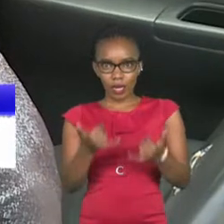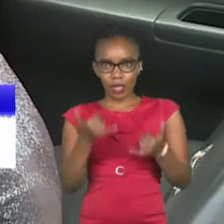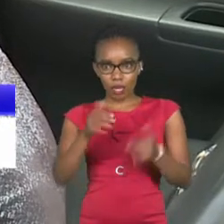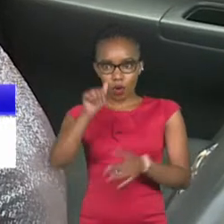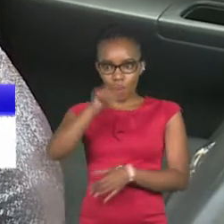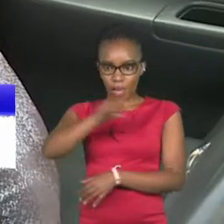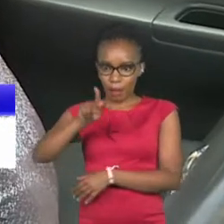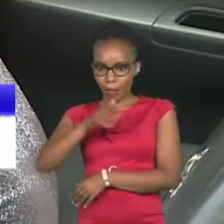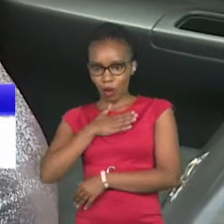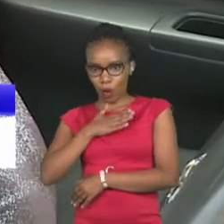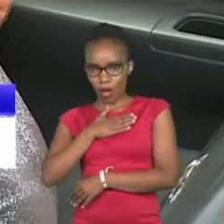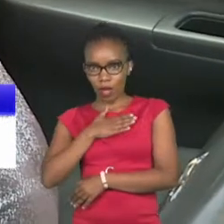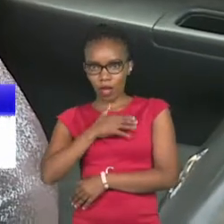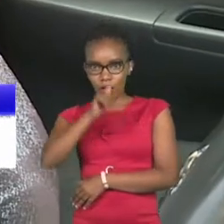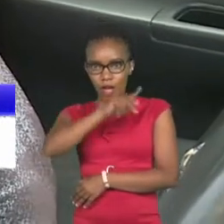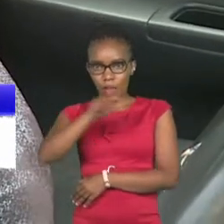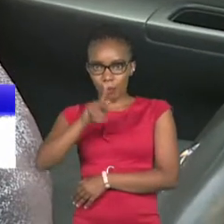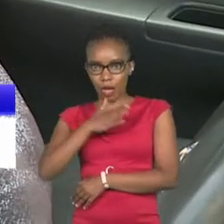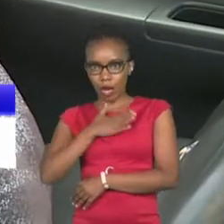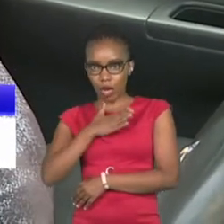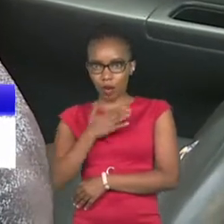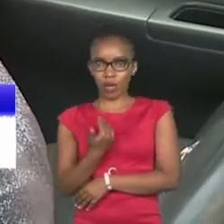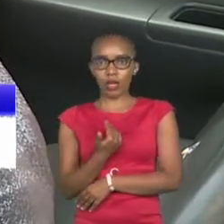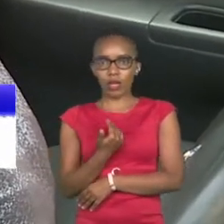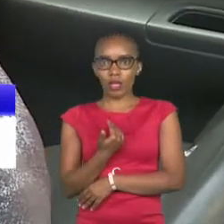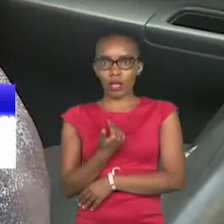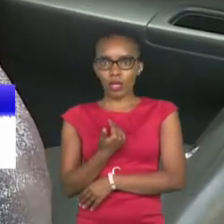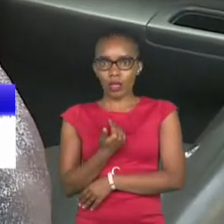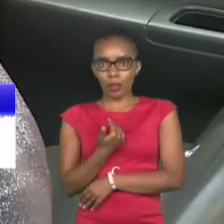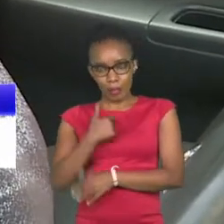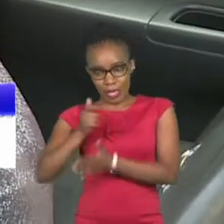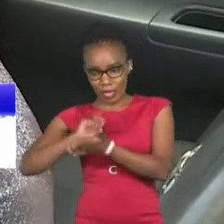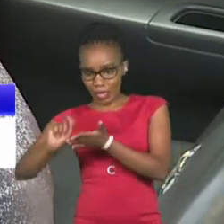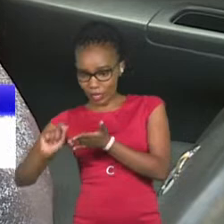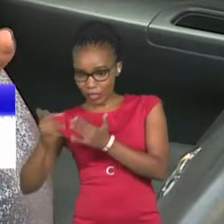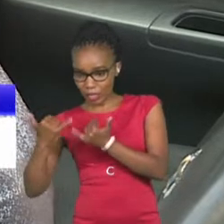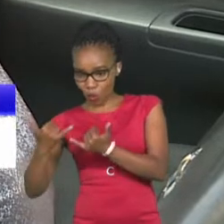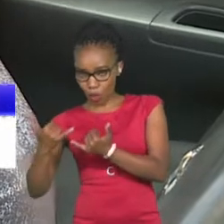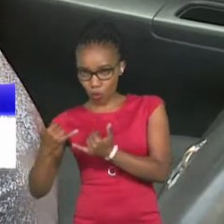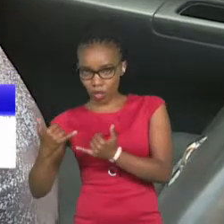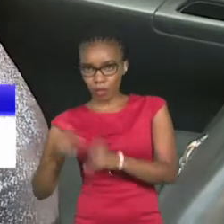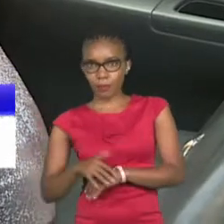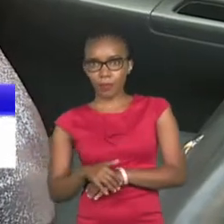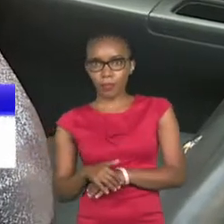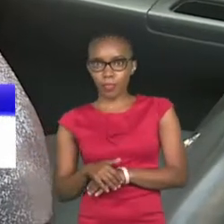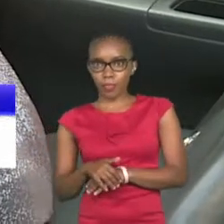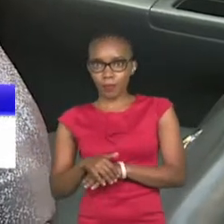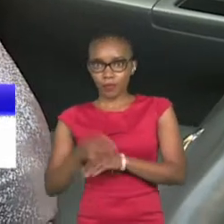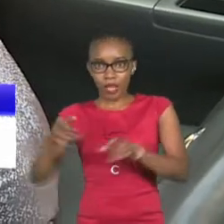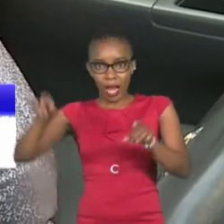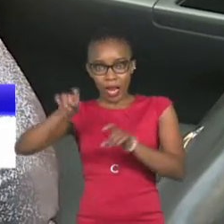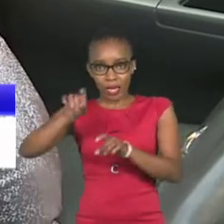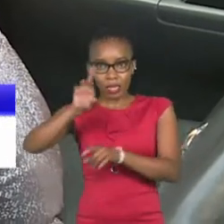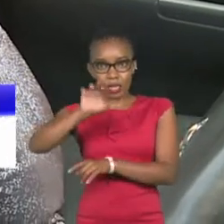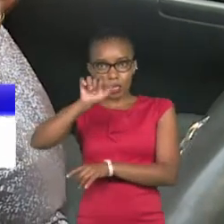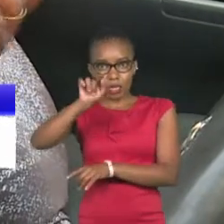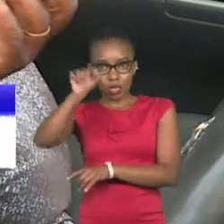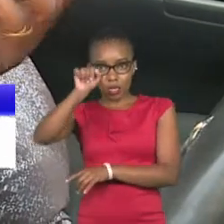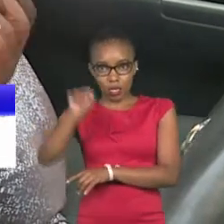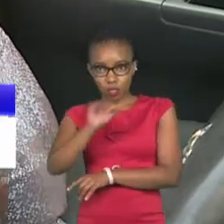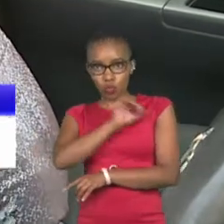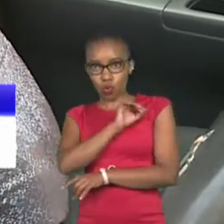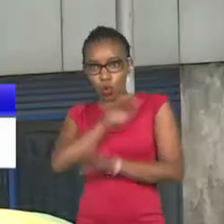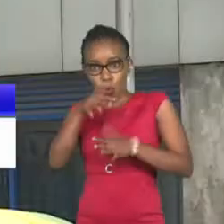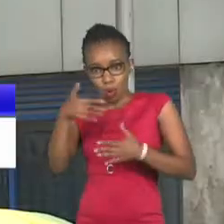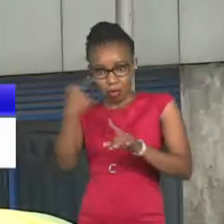zetu, even now nilikuwa na niwaandikie size. Niwaambie either waongeze rate sao ama tuvikilie